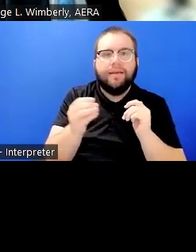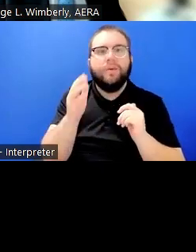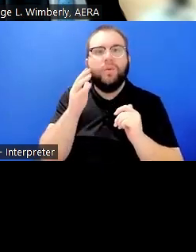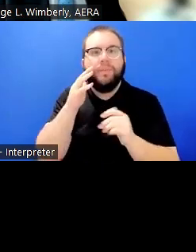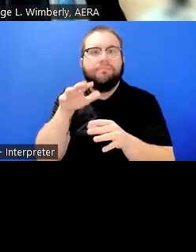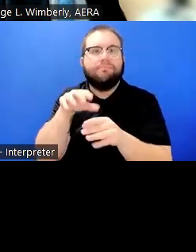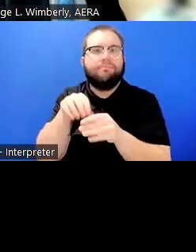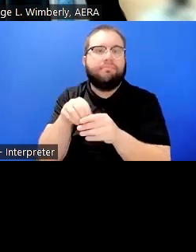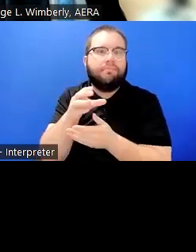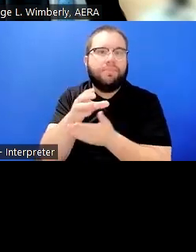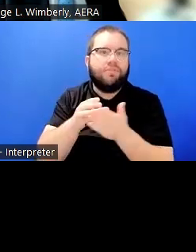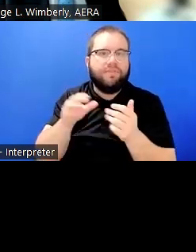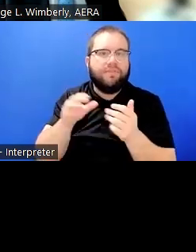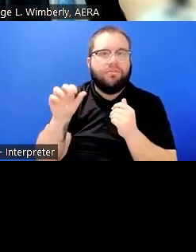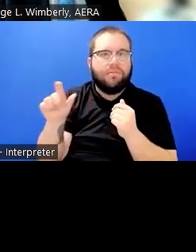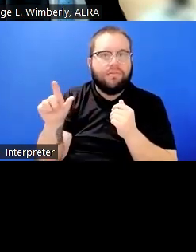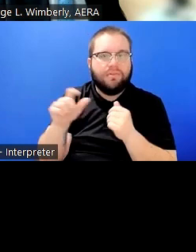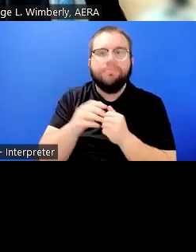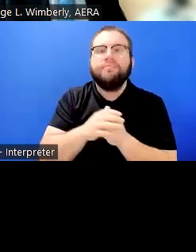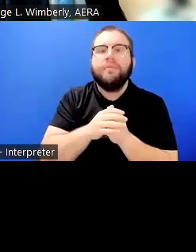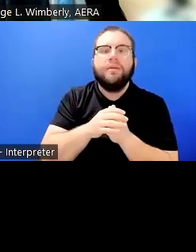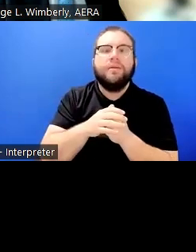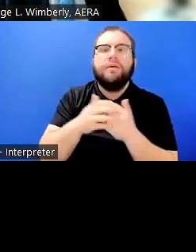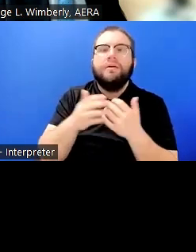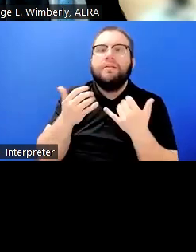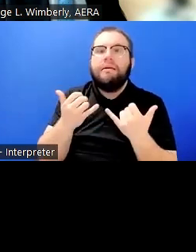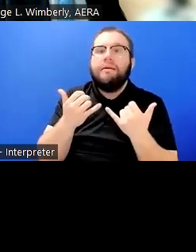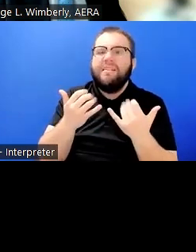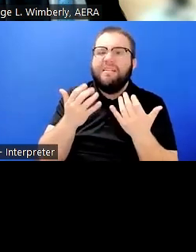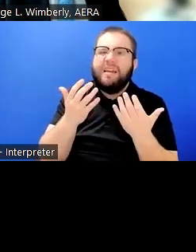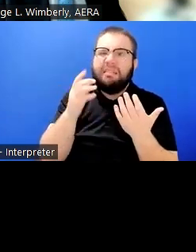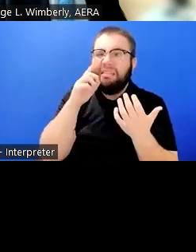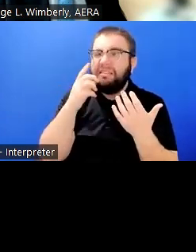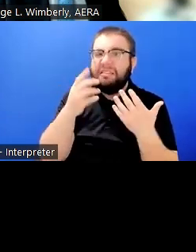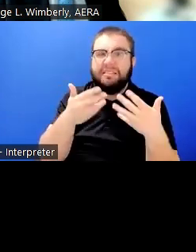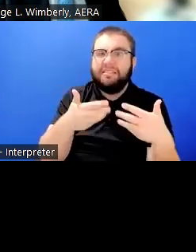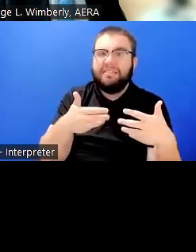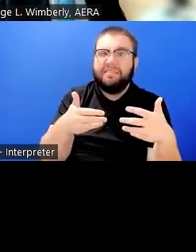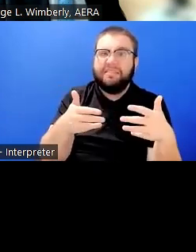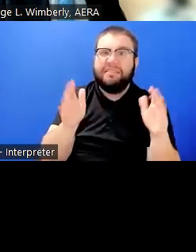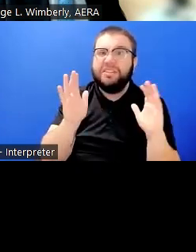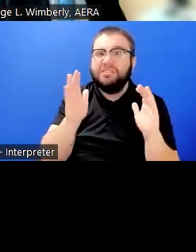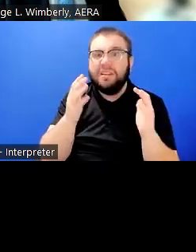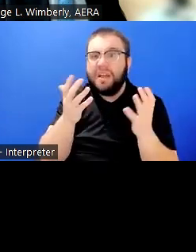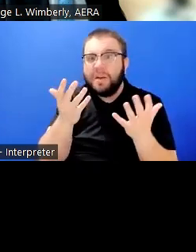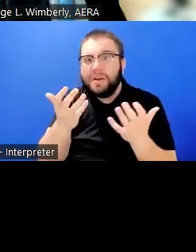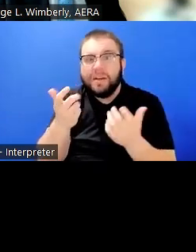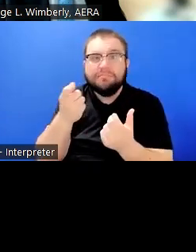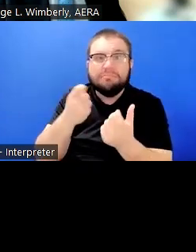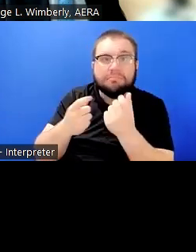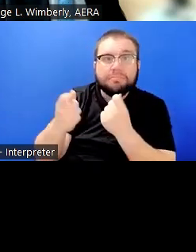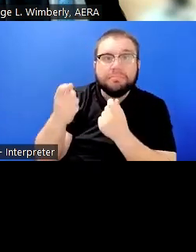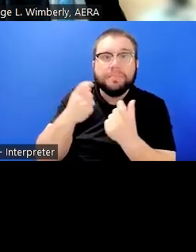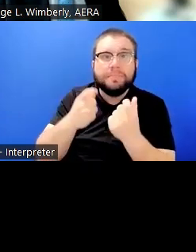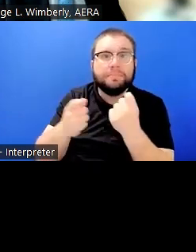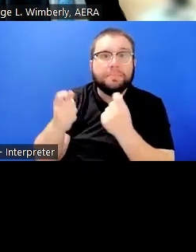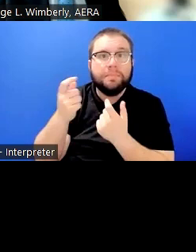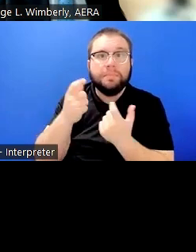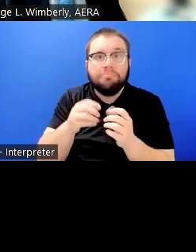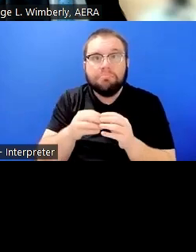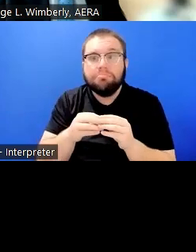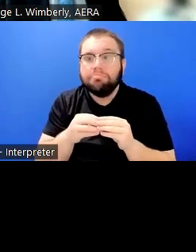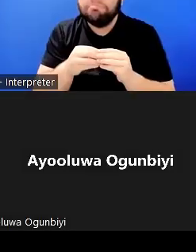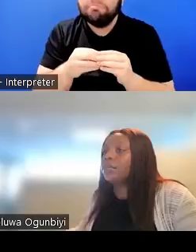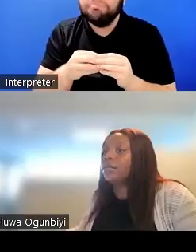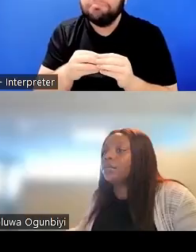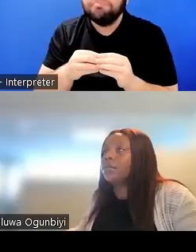So I am going to stop there. I'm going to have and see if I will take some questions,